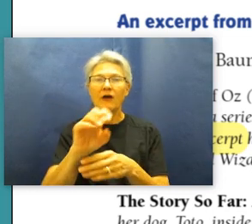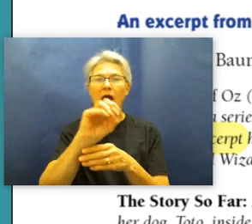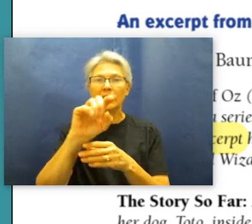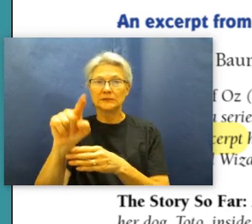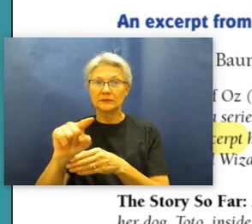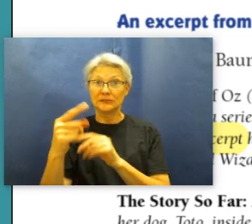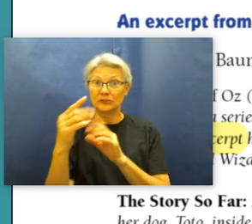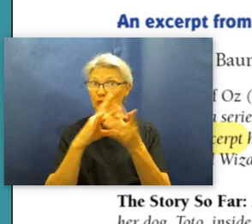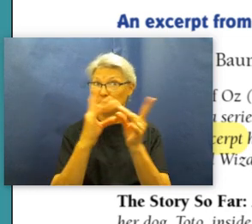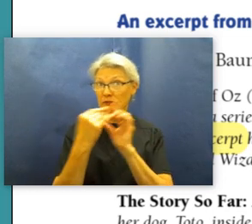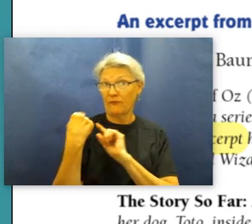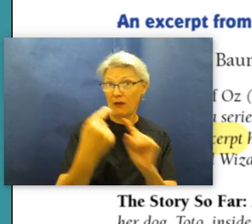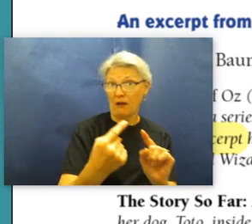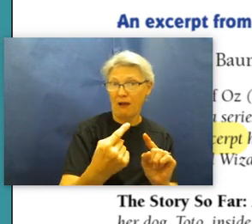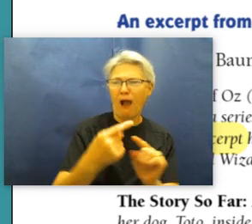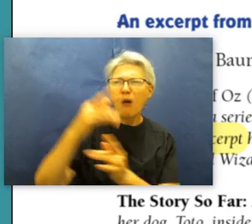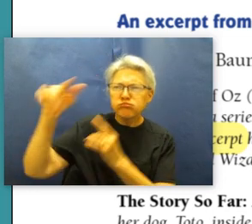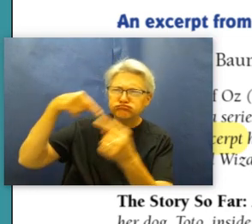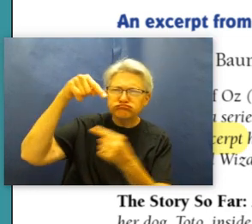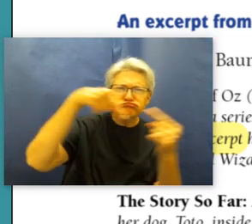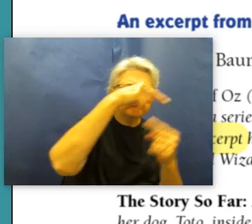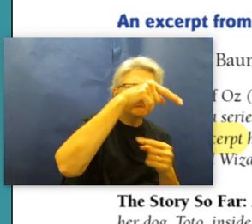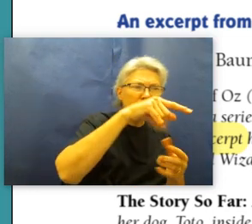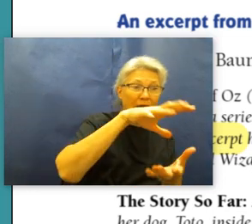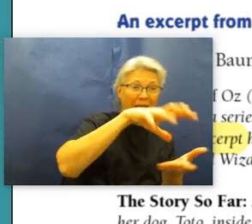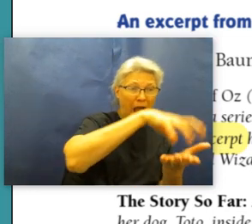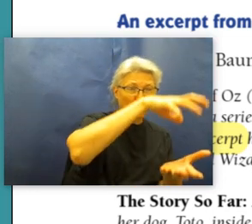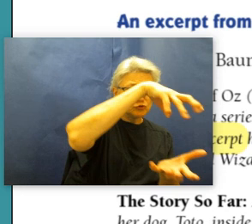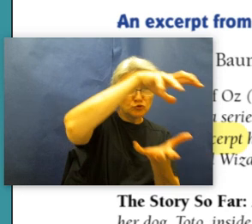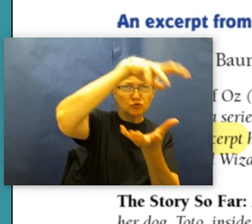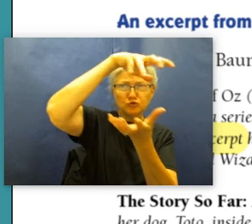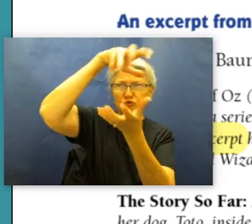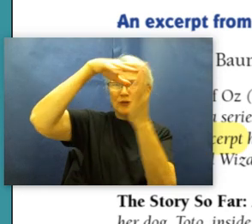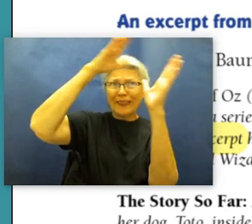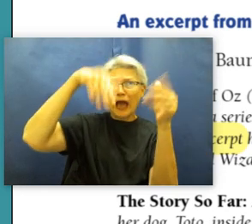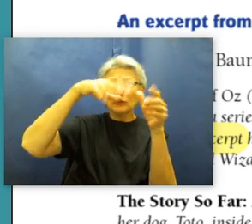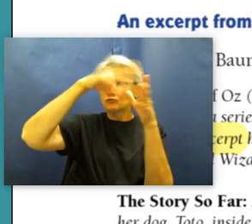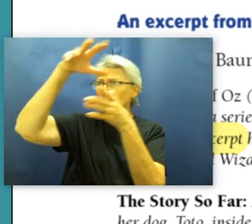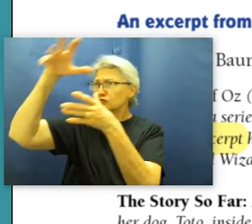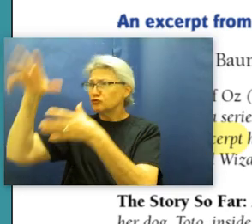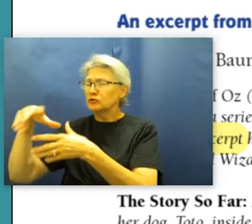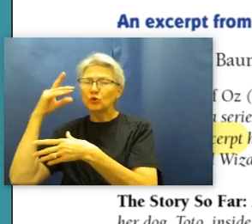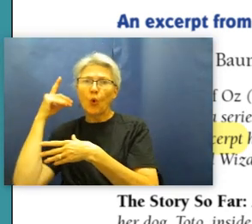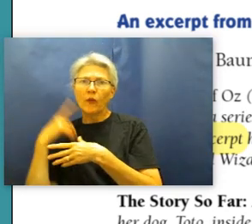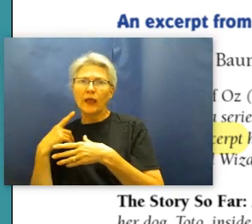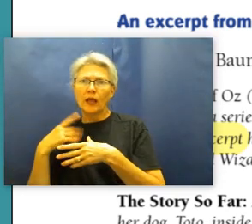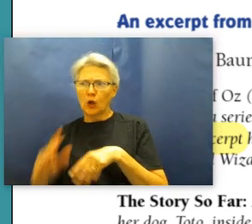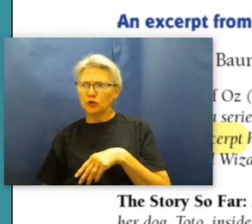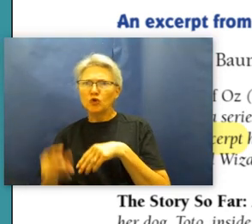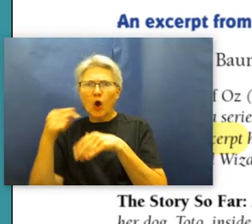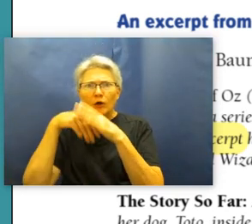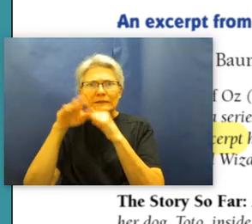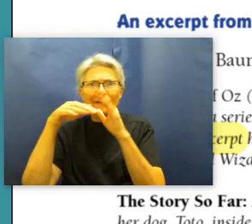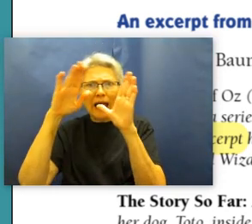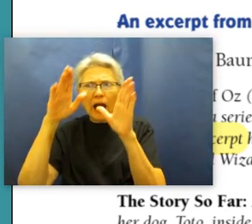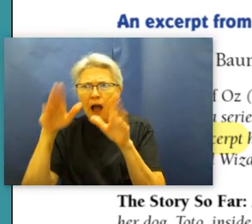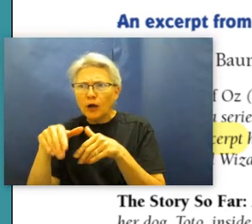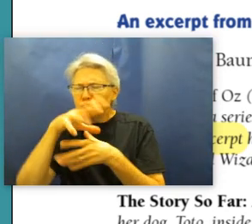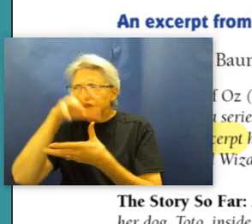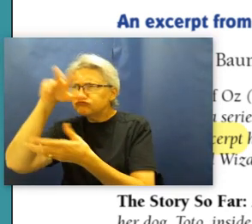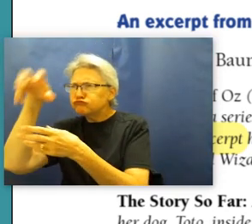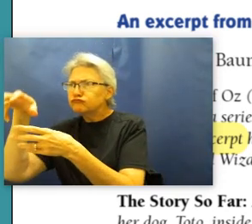so far. A cyclone has whisked away young Dorothy and her dog Toto inside her Kansas farmhouse to the